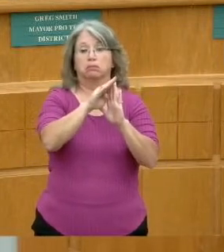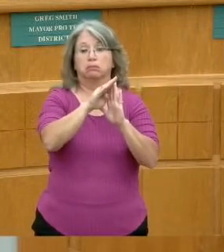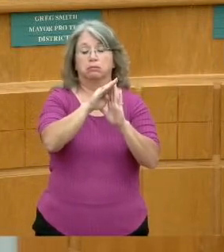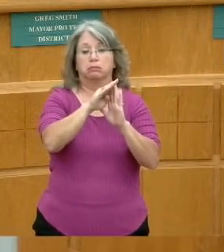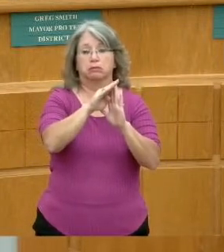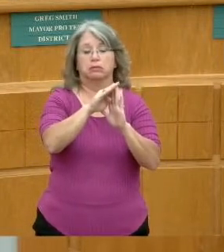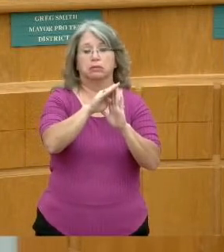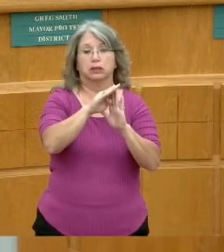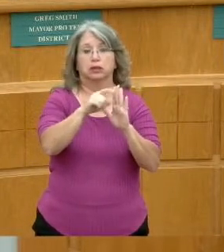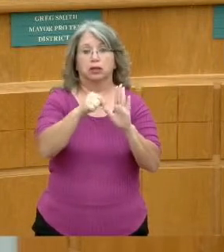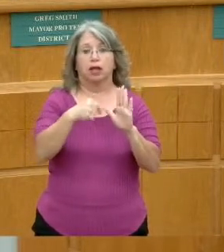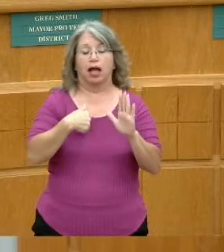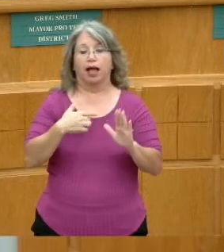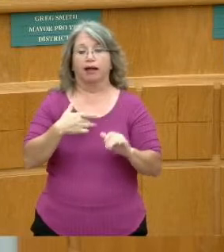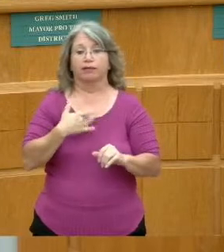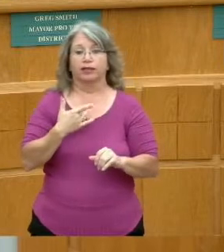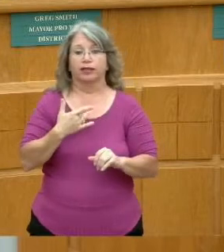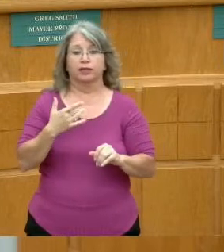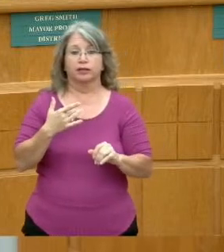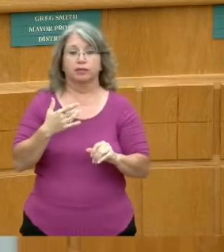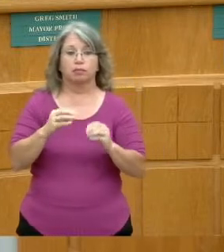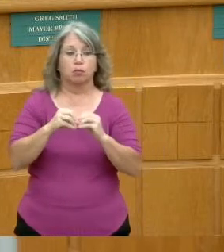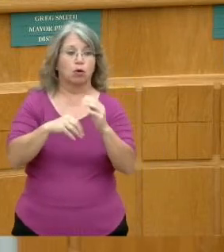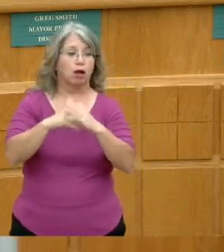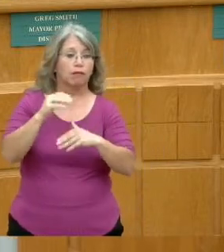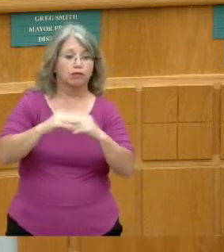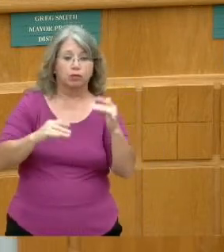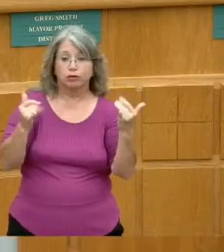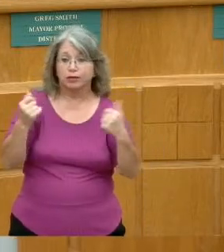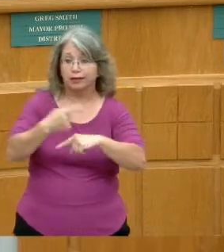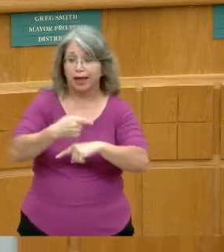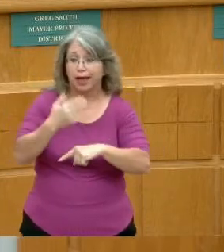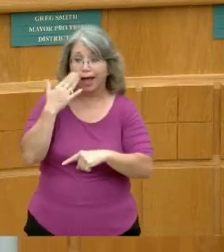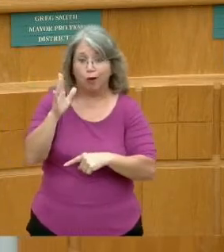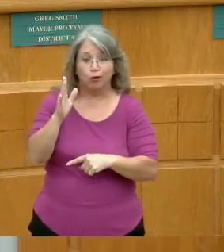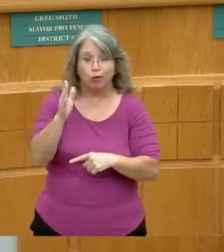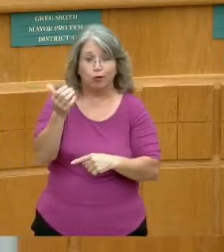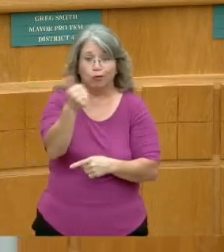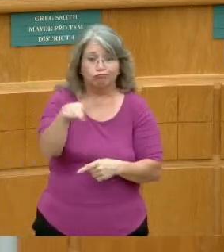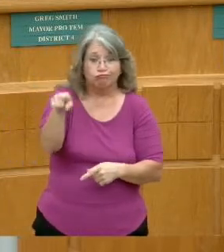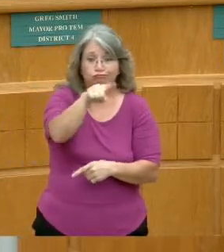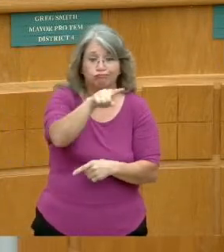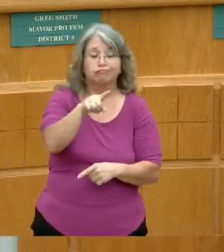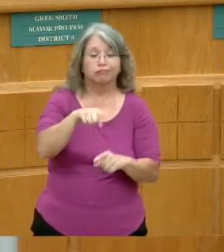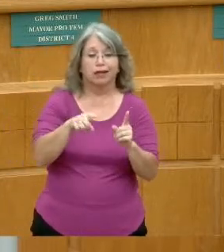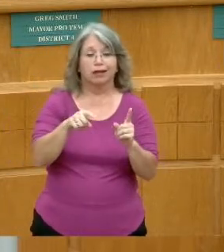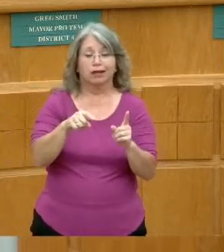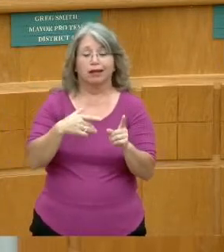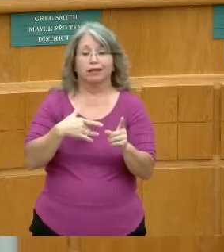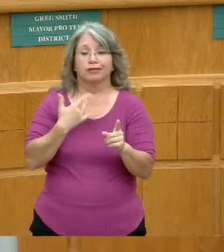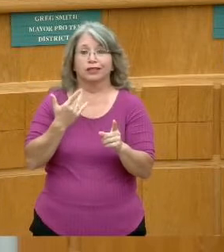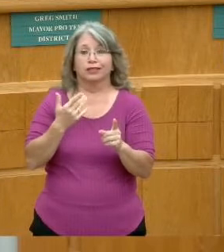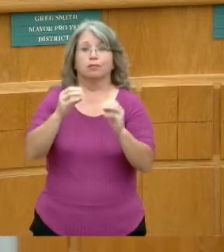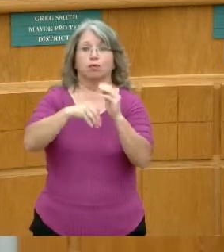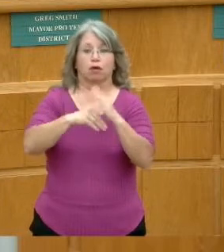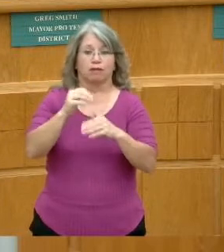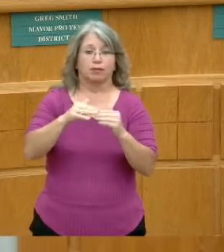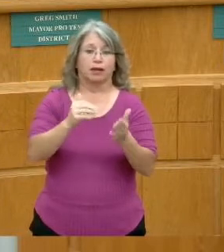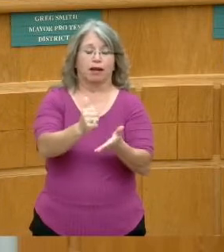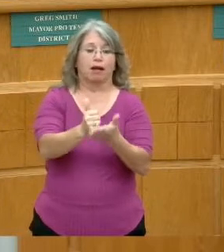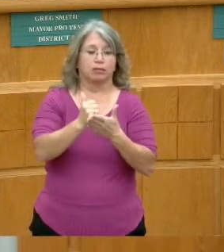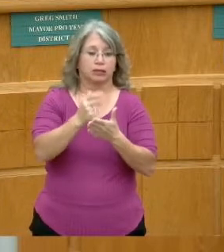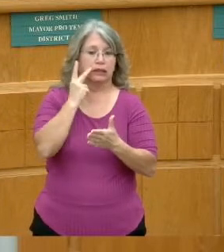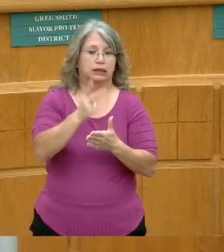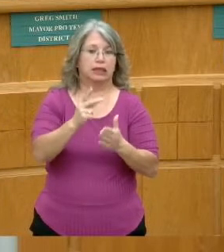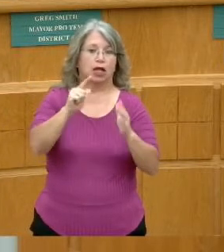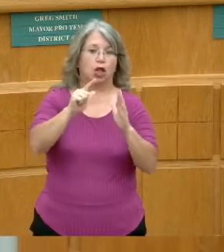I feel more at ease today. I don't know if anybody else does, but it definitely helps to have low numbers of new